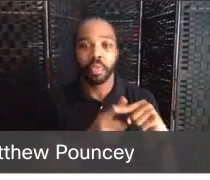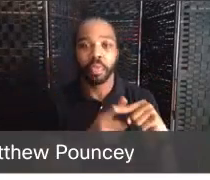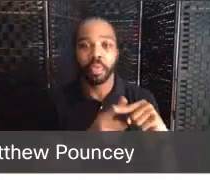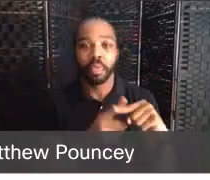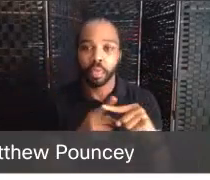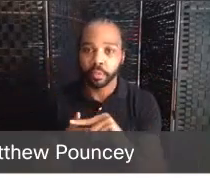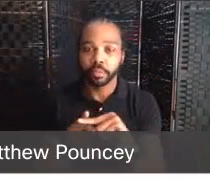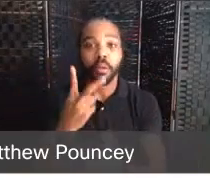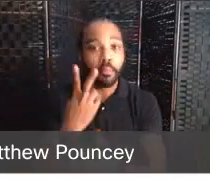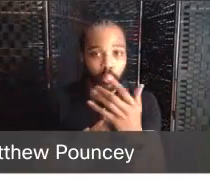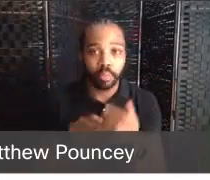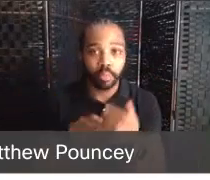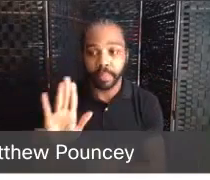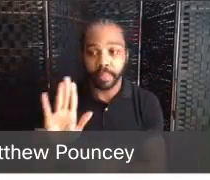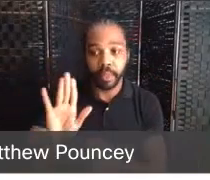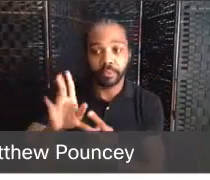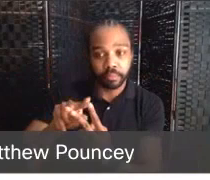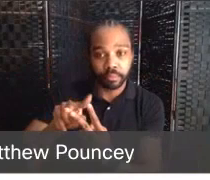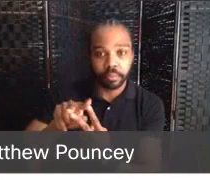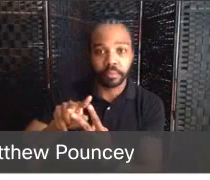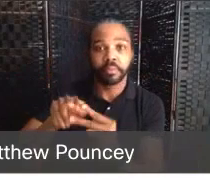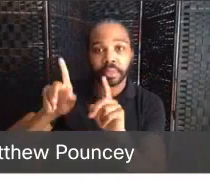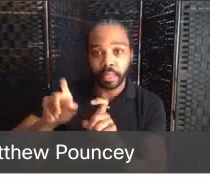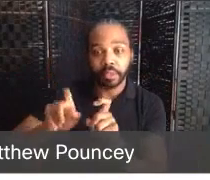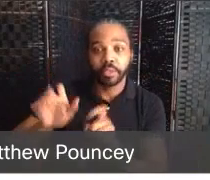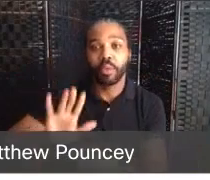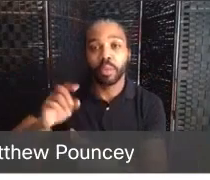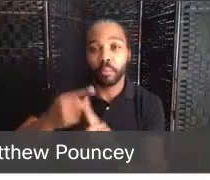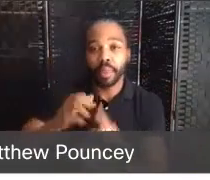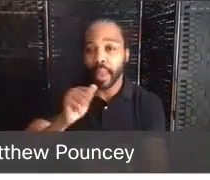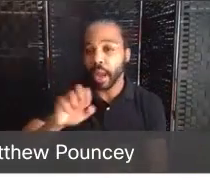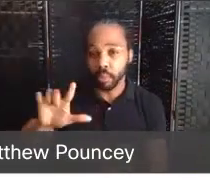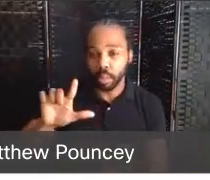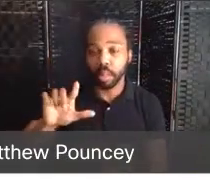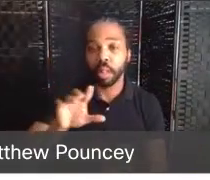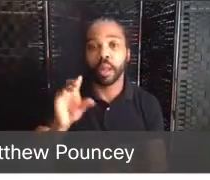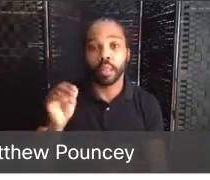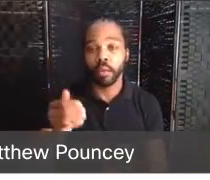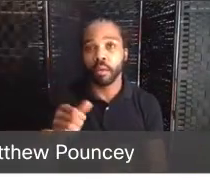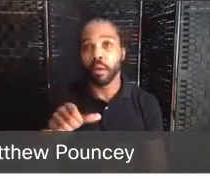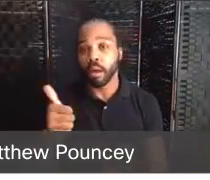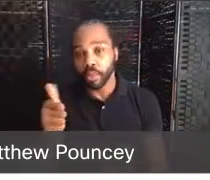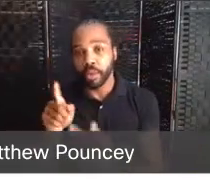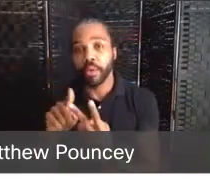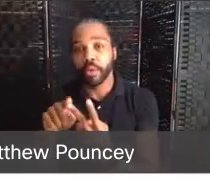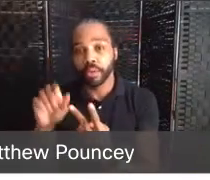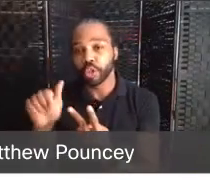Both tested positive in April. One then subsequently tested positive in December, and the other one in